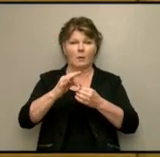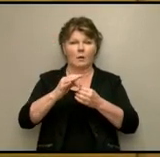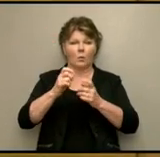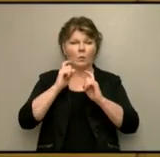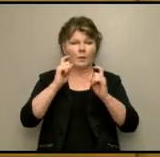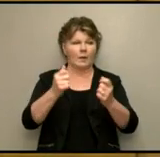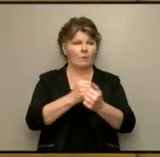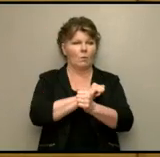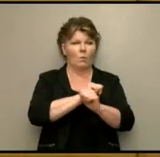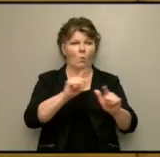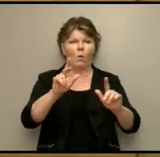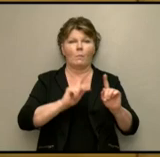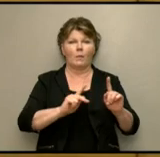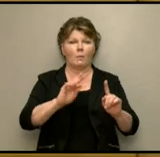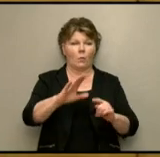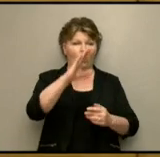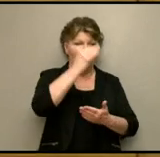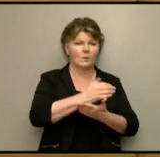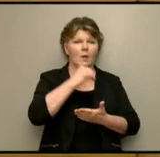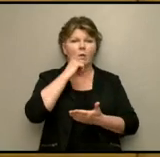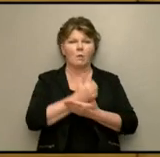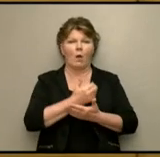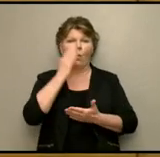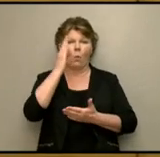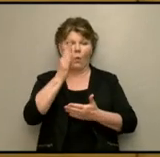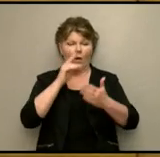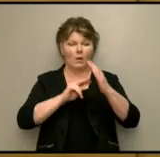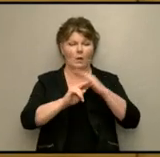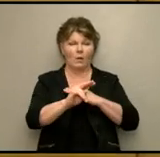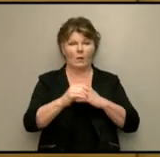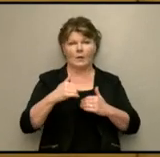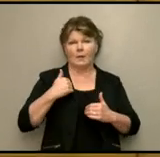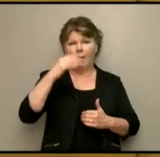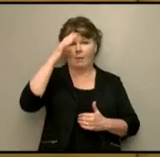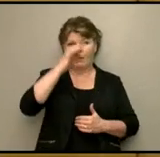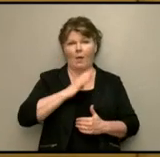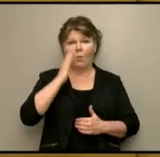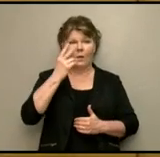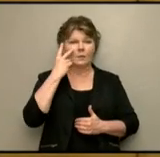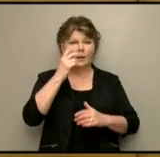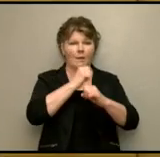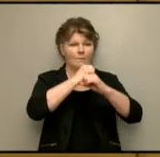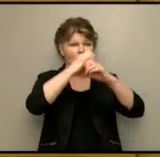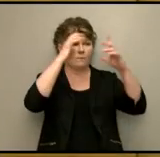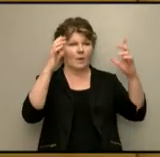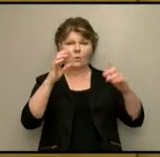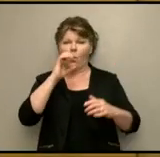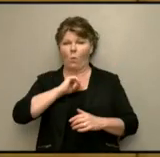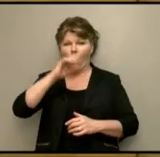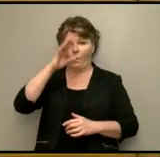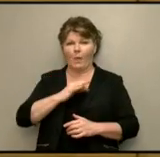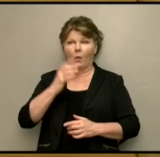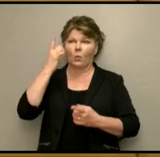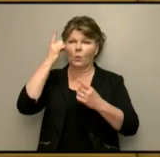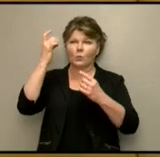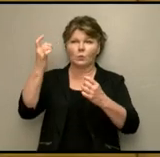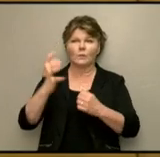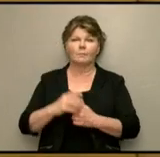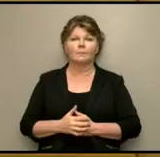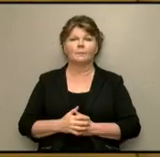flesh, and your sons and your daughters shall prophesy, and your young men shall see visions, and your old men shall dream